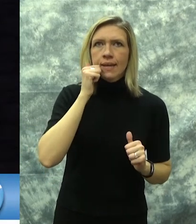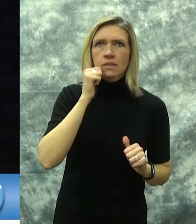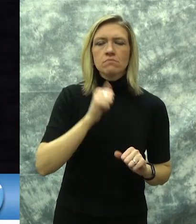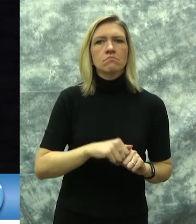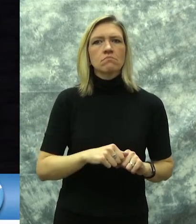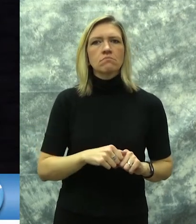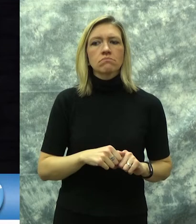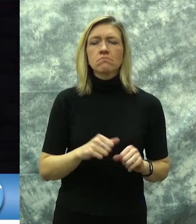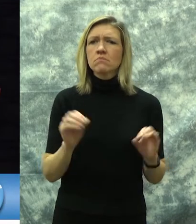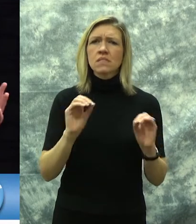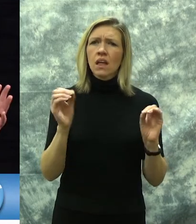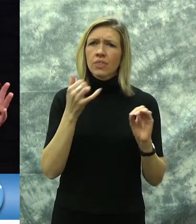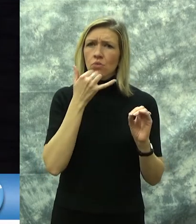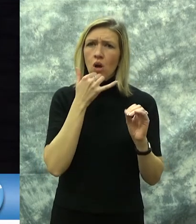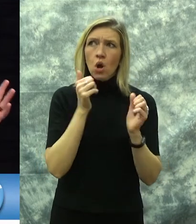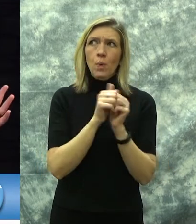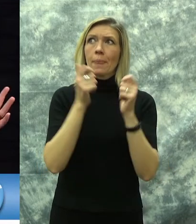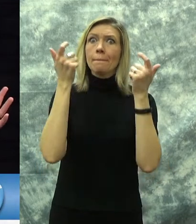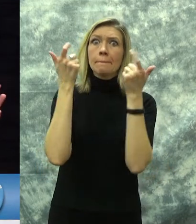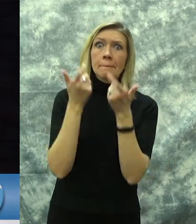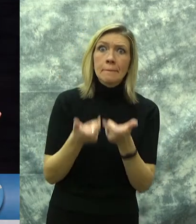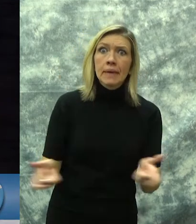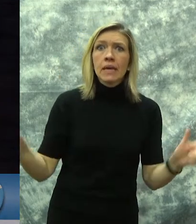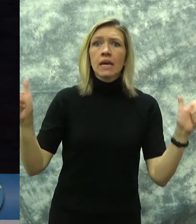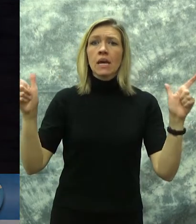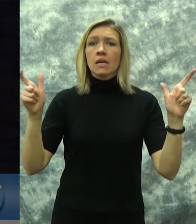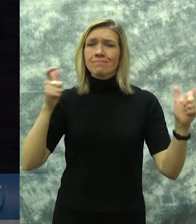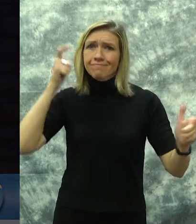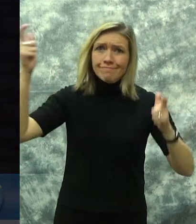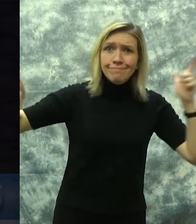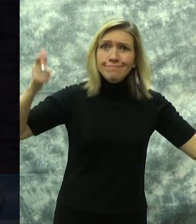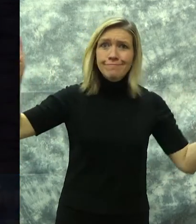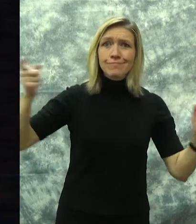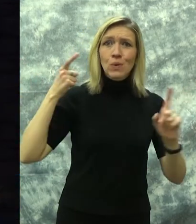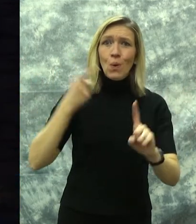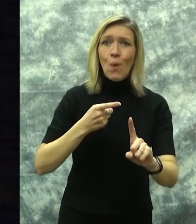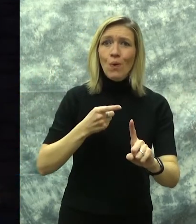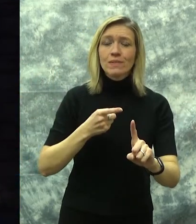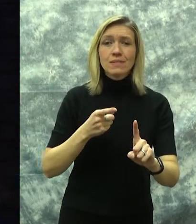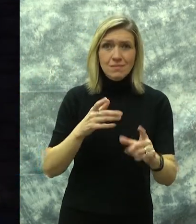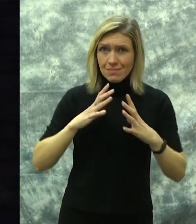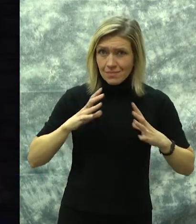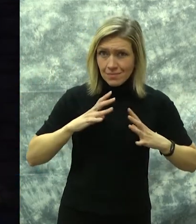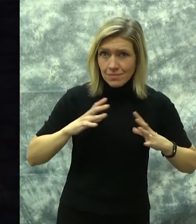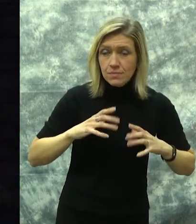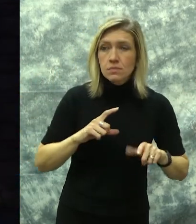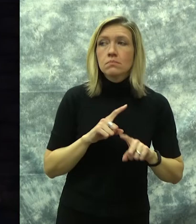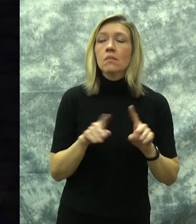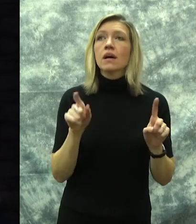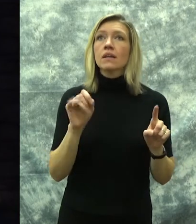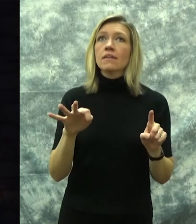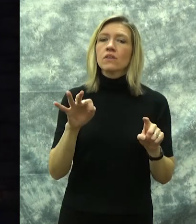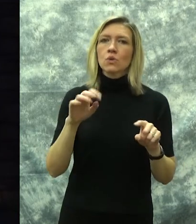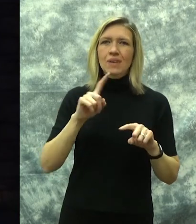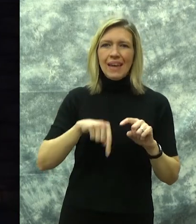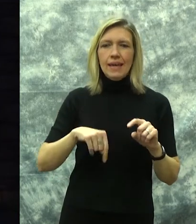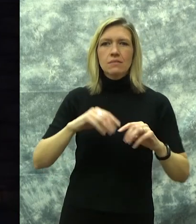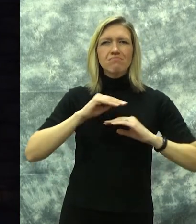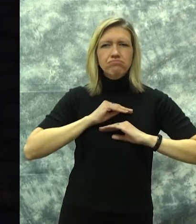wrong with having big, wide, massive goals, but if you're not in the way of meeting them every day, you might miss them.